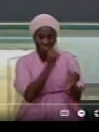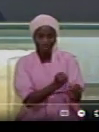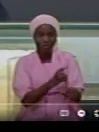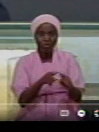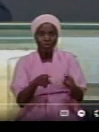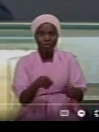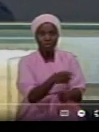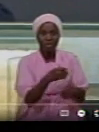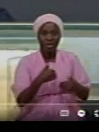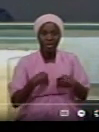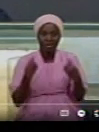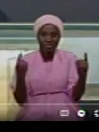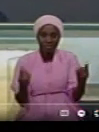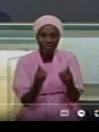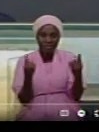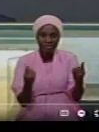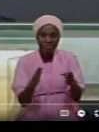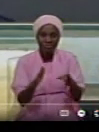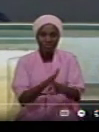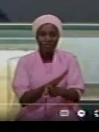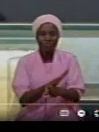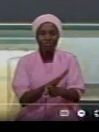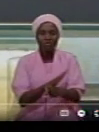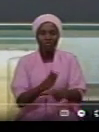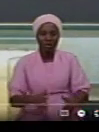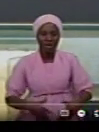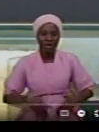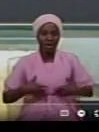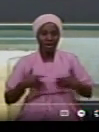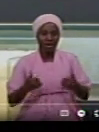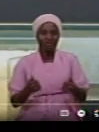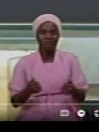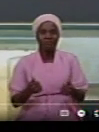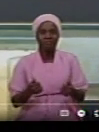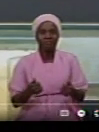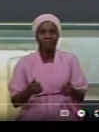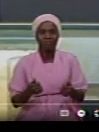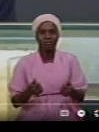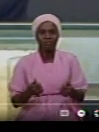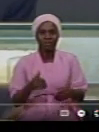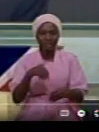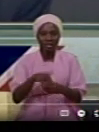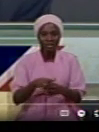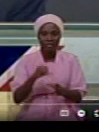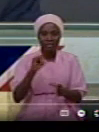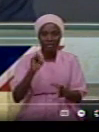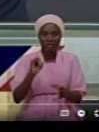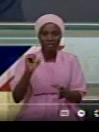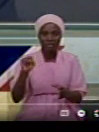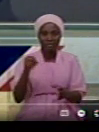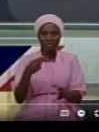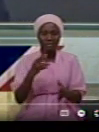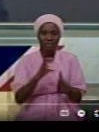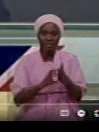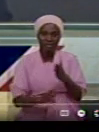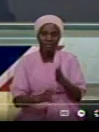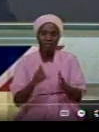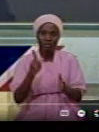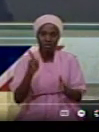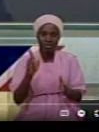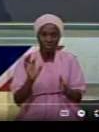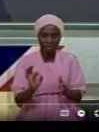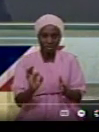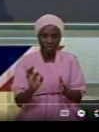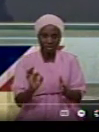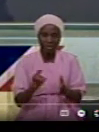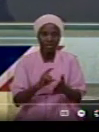lifestyle. Isaiah chapter 29, reading from verse 13. Isaiah